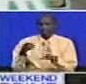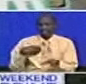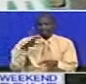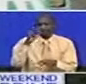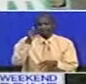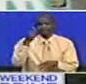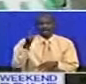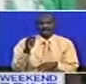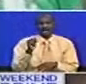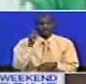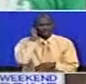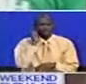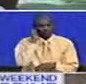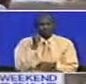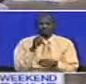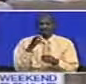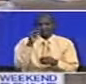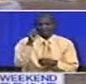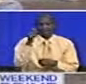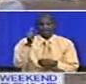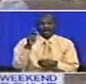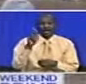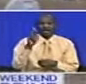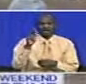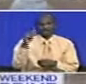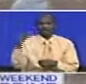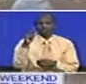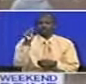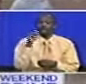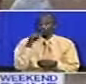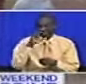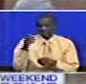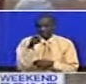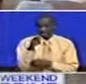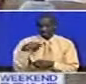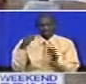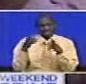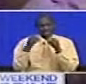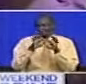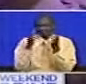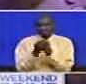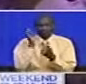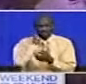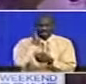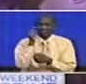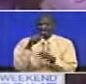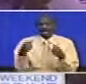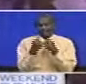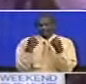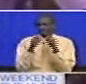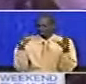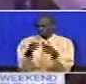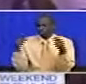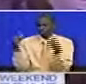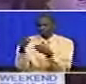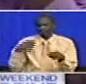town, where they were rescued. This is the story of many families in Murang'a County, a tale of ruthless gangs that